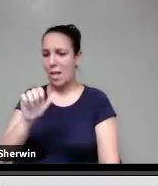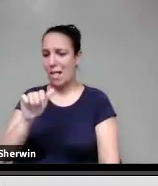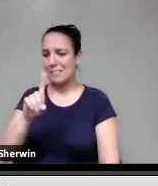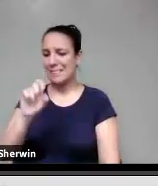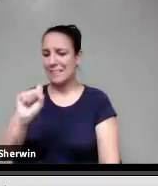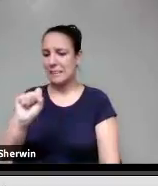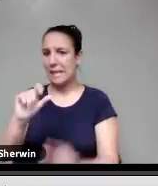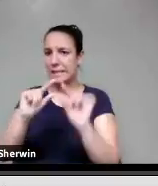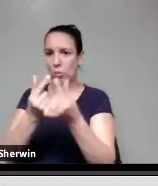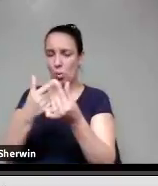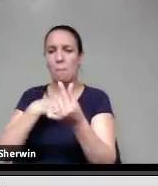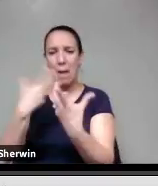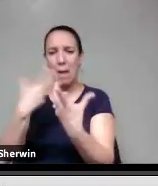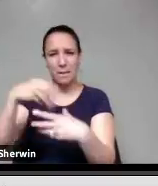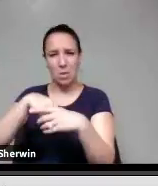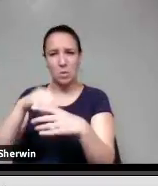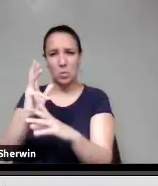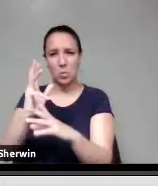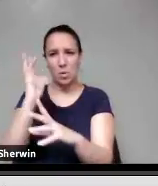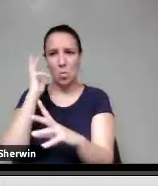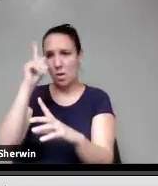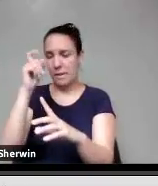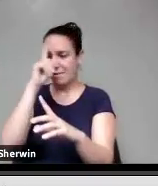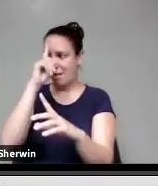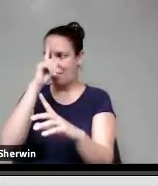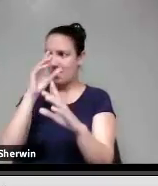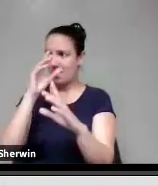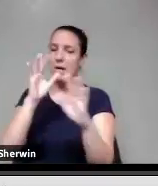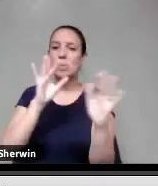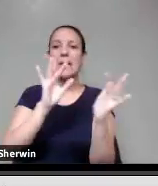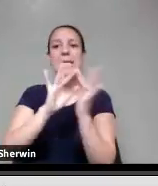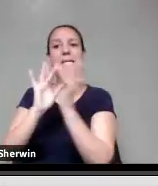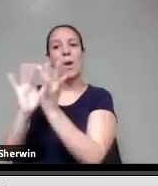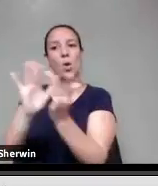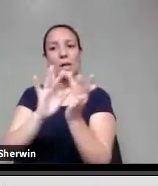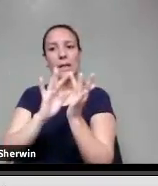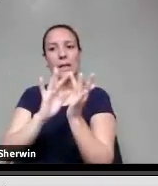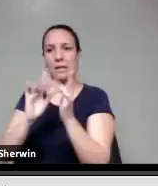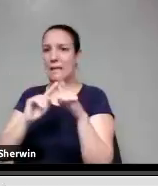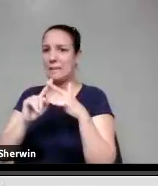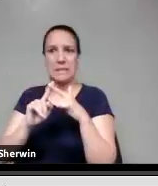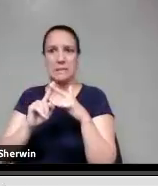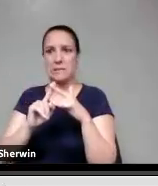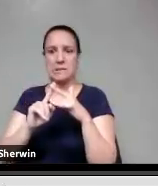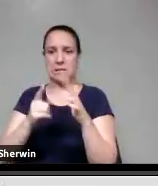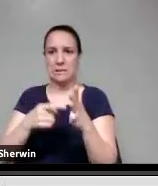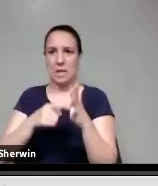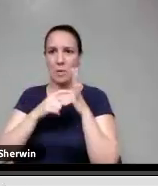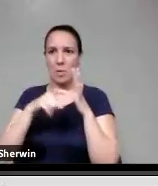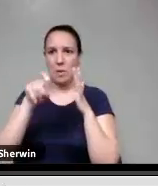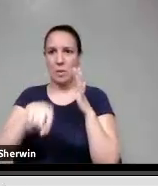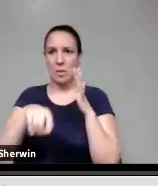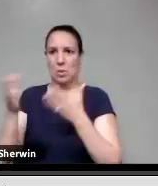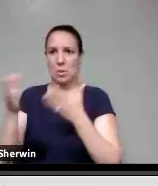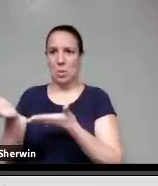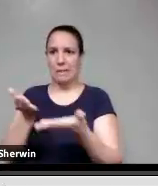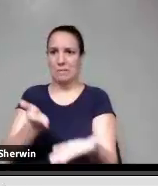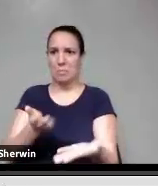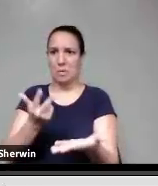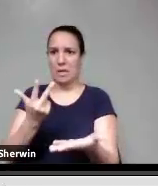I belonged to one once because I thought it was more like the networking group, and then I found out they require you to bring 3 leads for